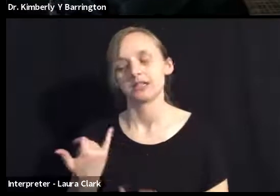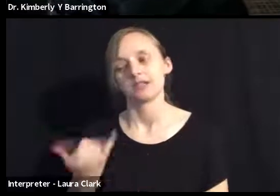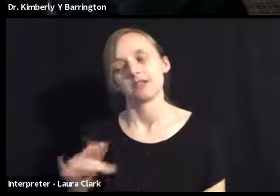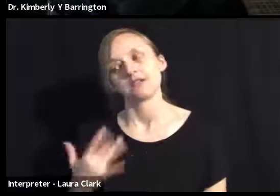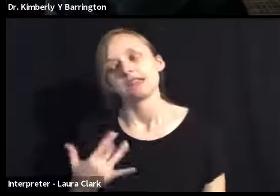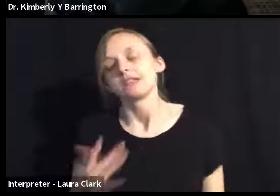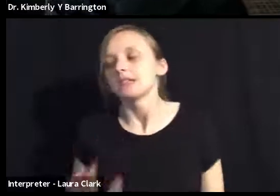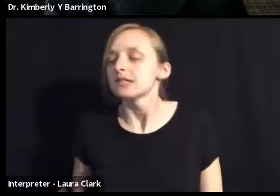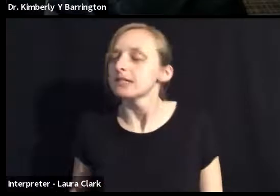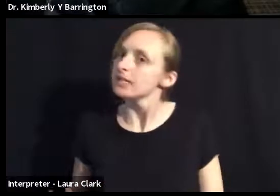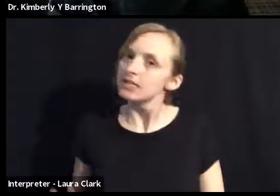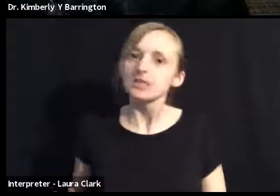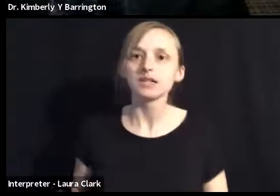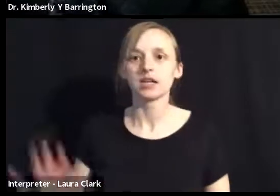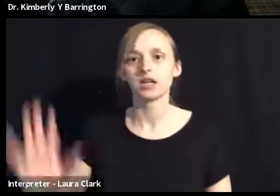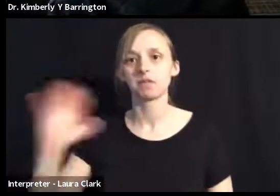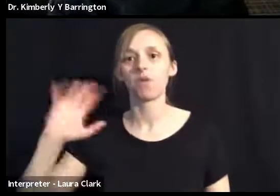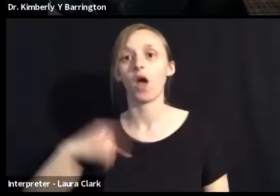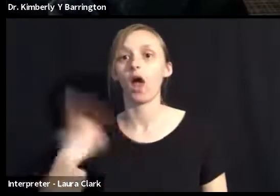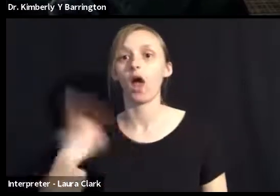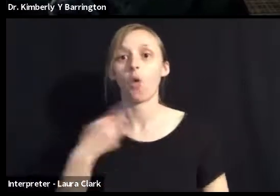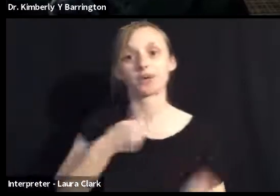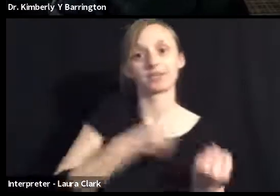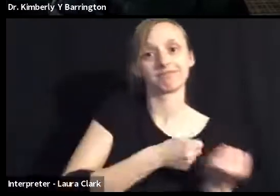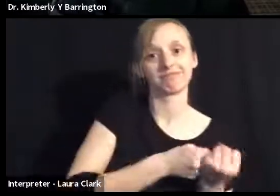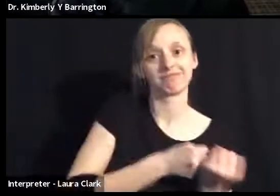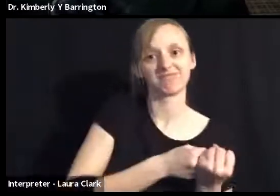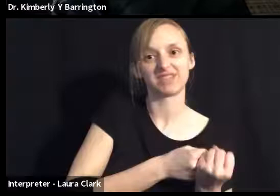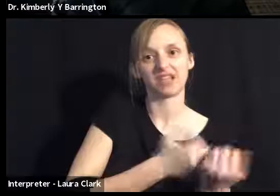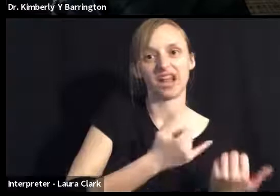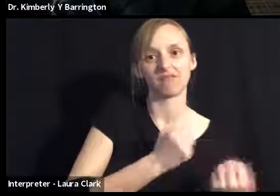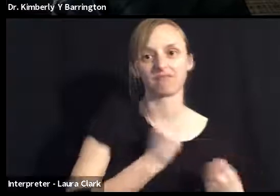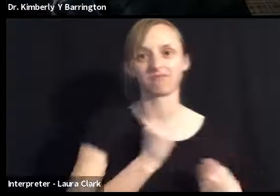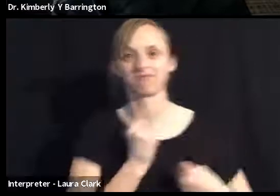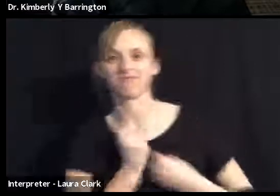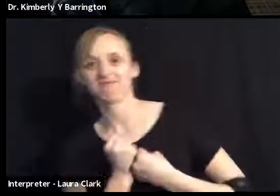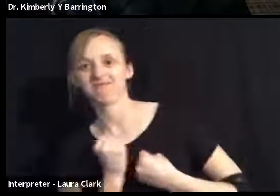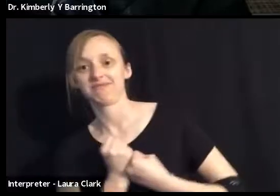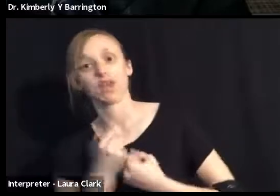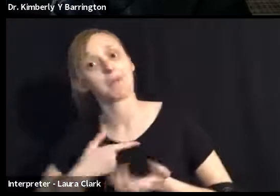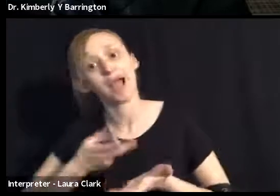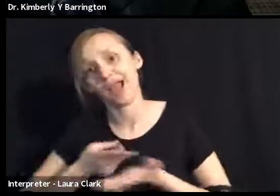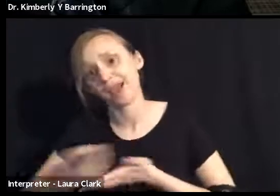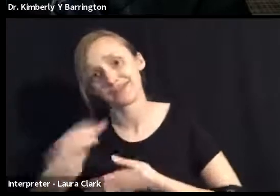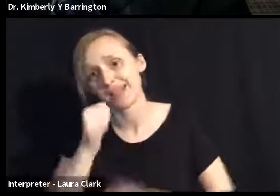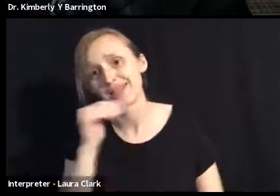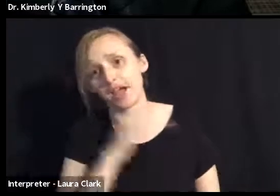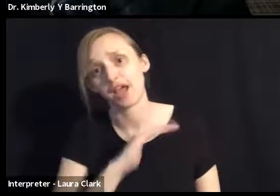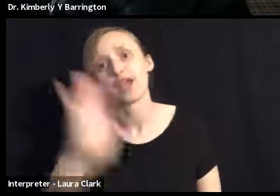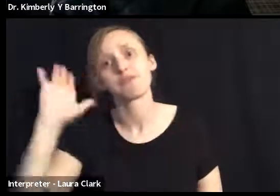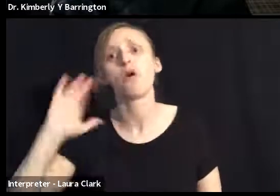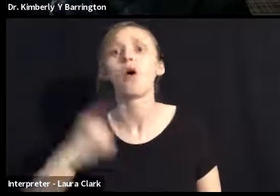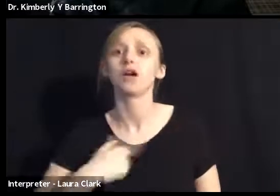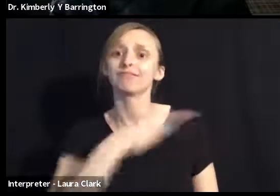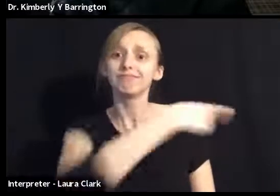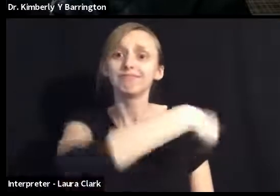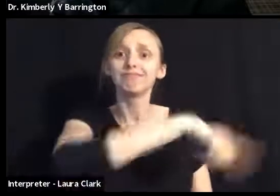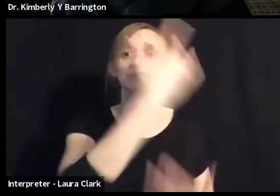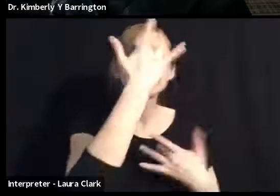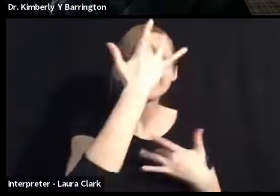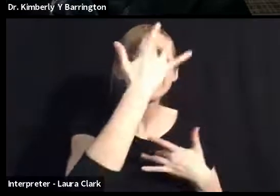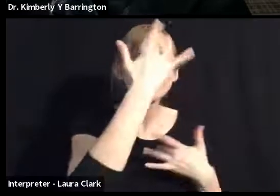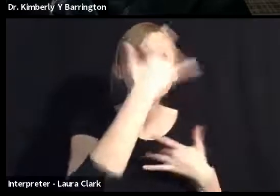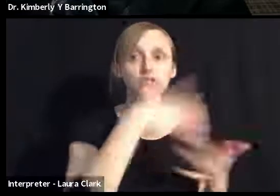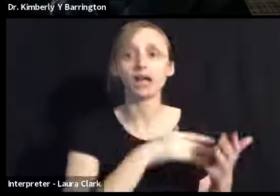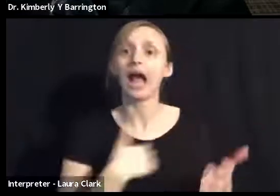I've always been to help. I'm not going to get on here and lie. I'm going to tell the truth. But I'm progressing